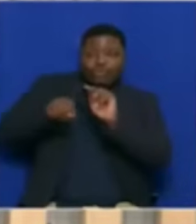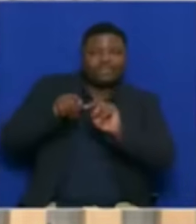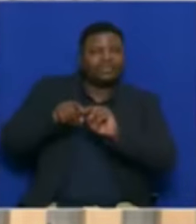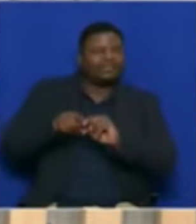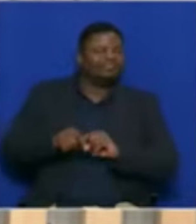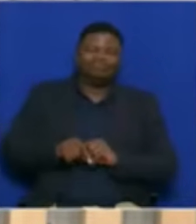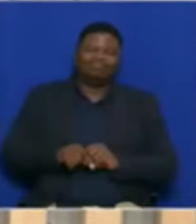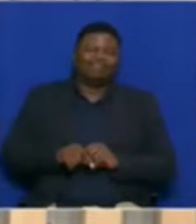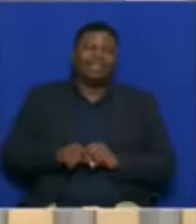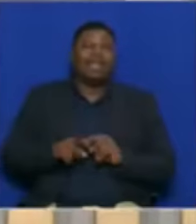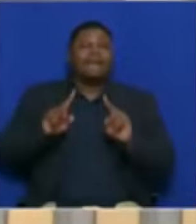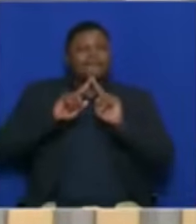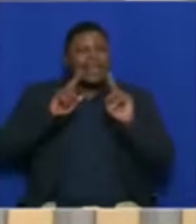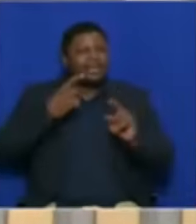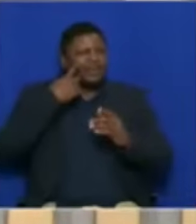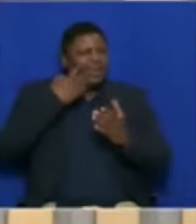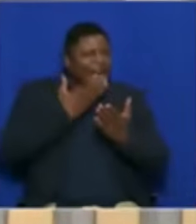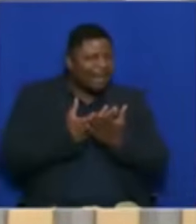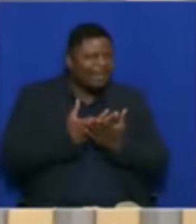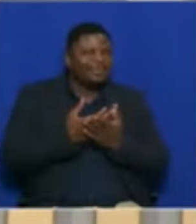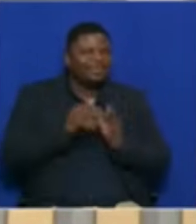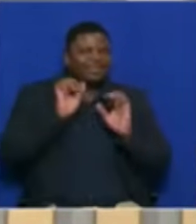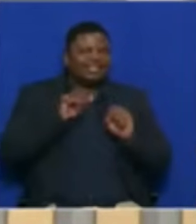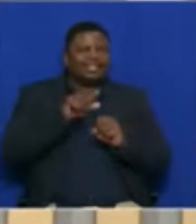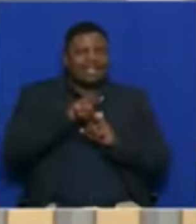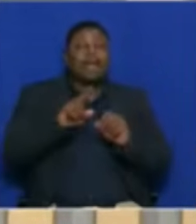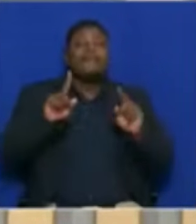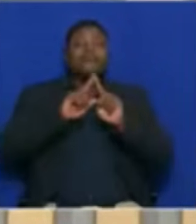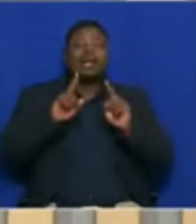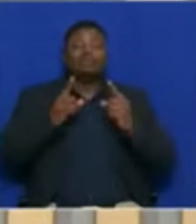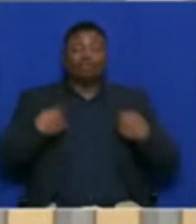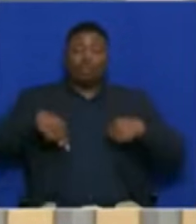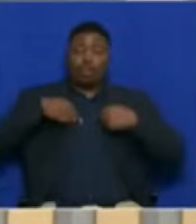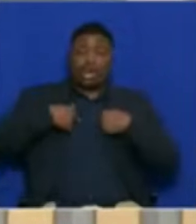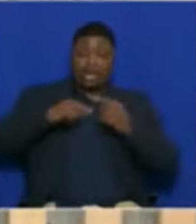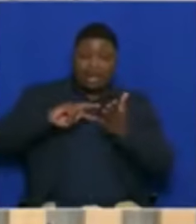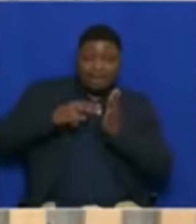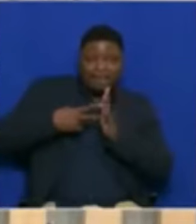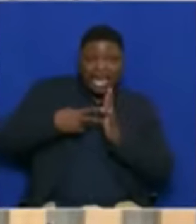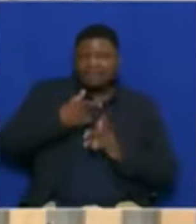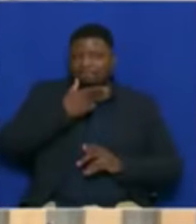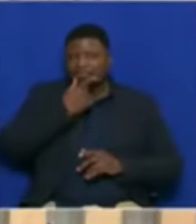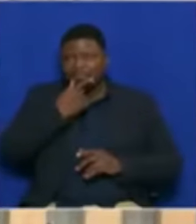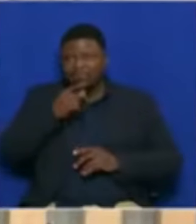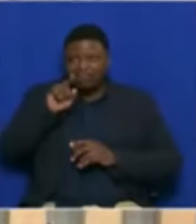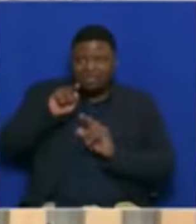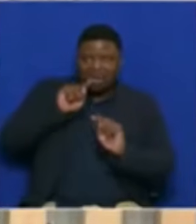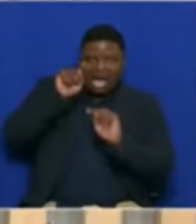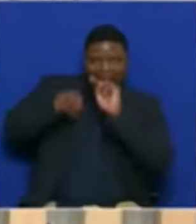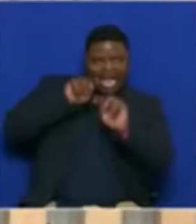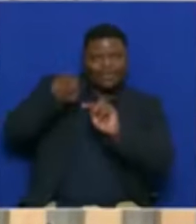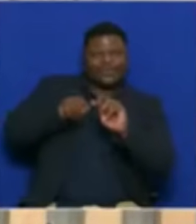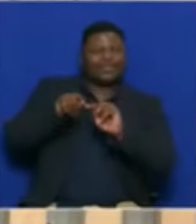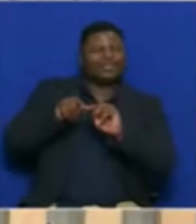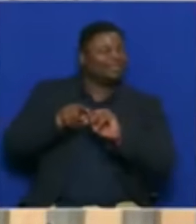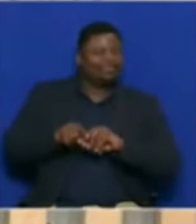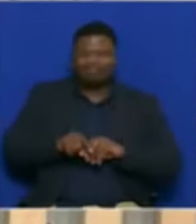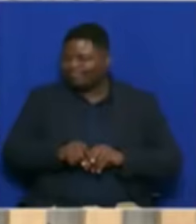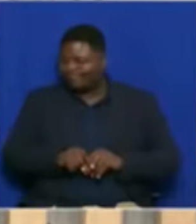not intend to engage with you as an accused. And to the extent that I may have